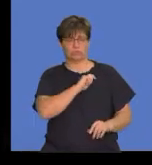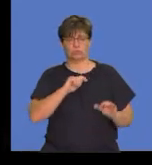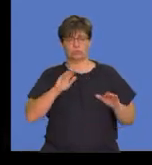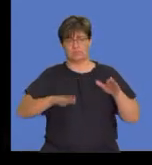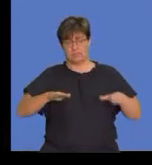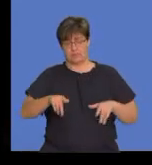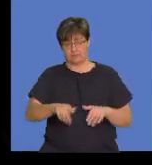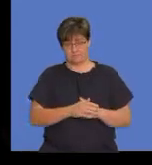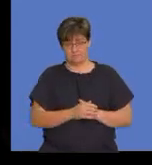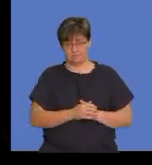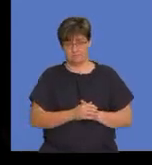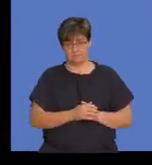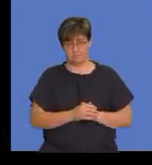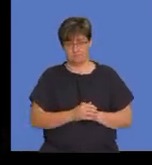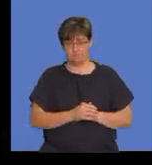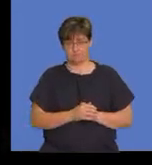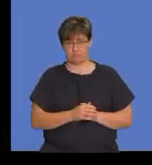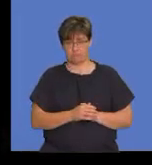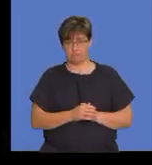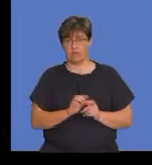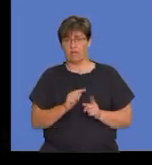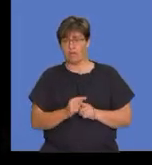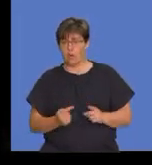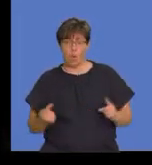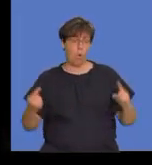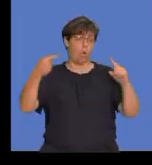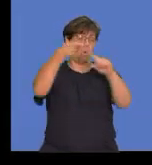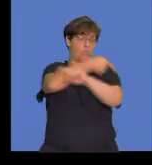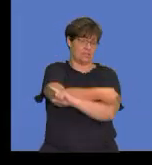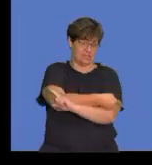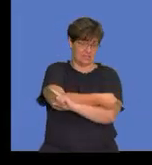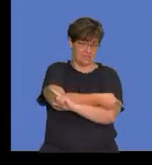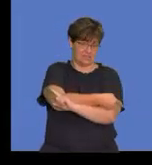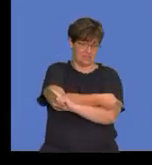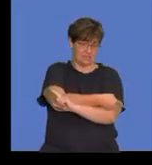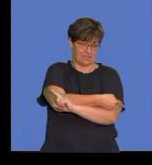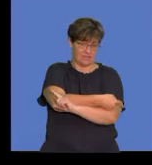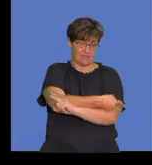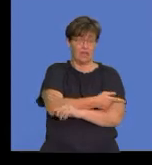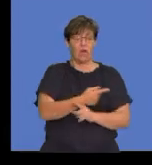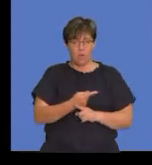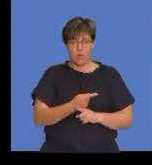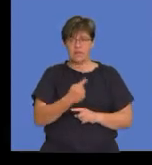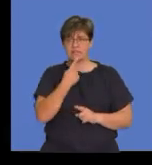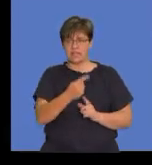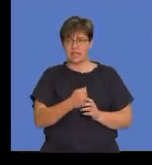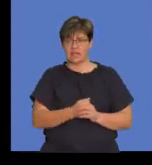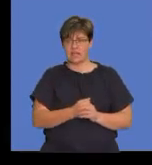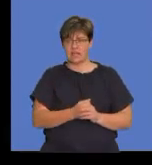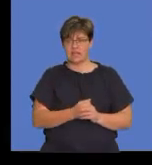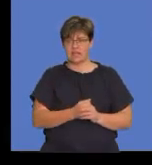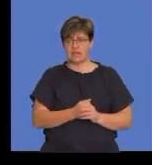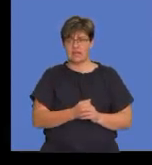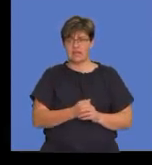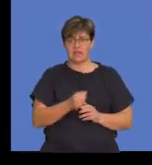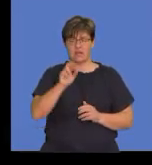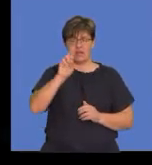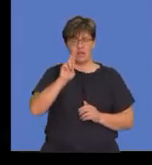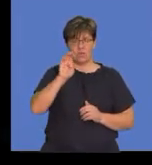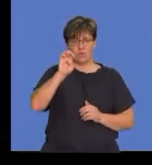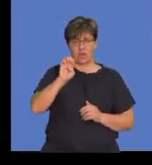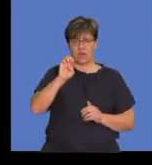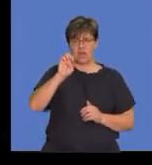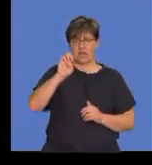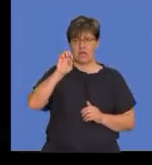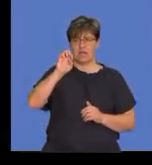similar. Now, the opposite of this, or the reverse operation, which we then call the